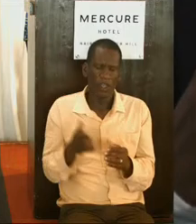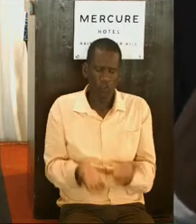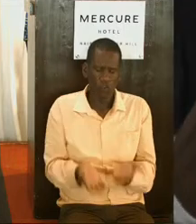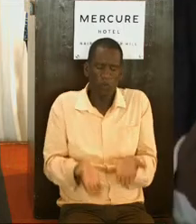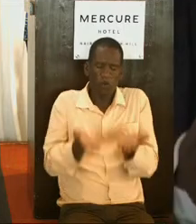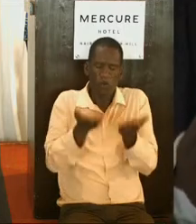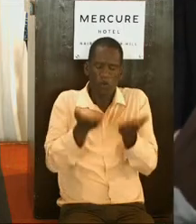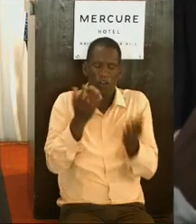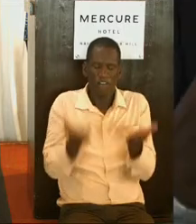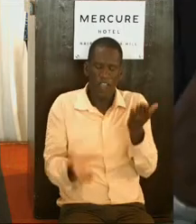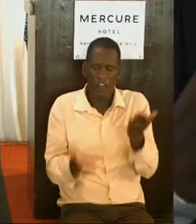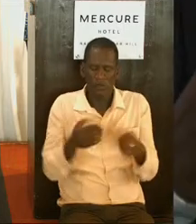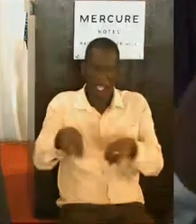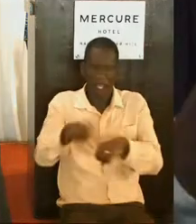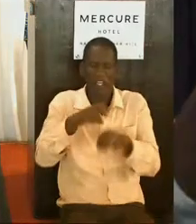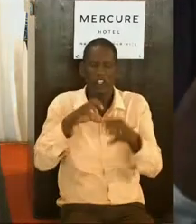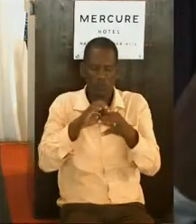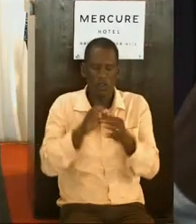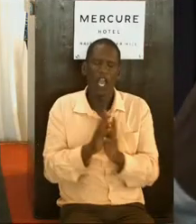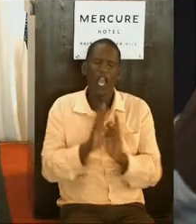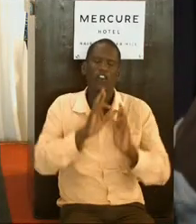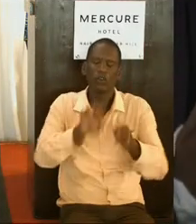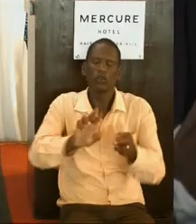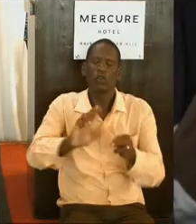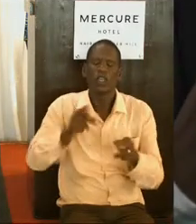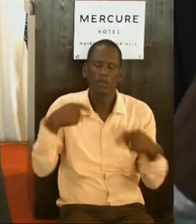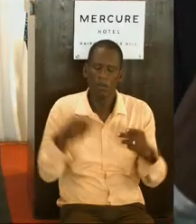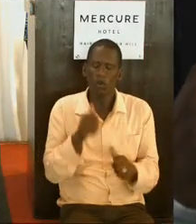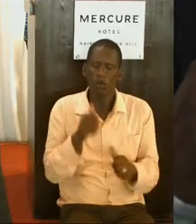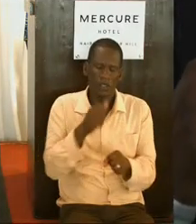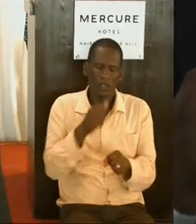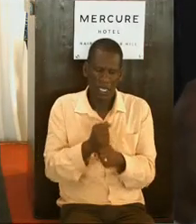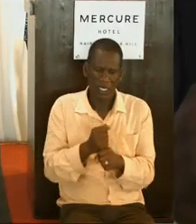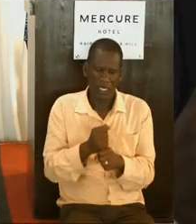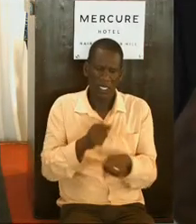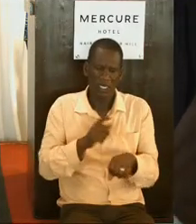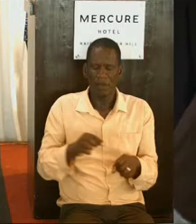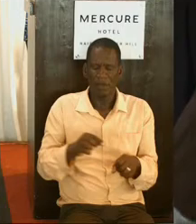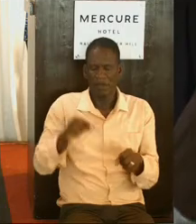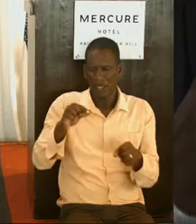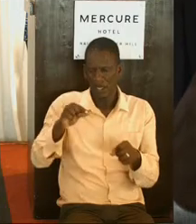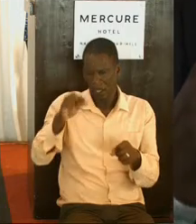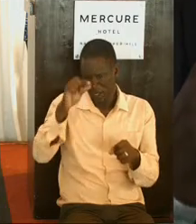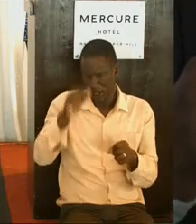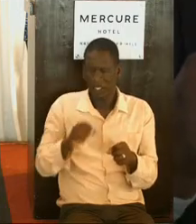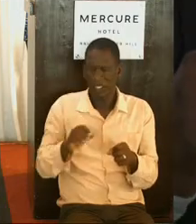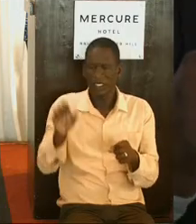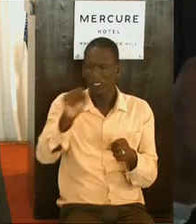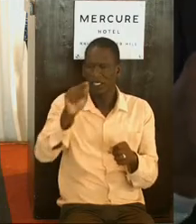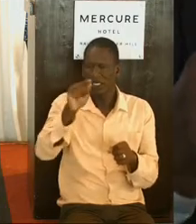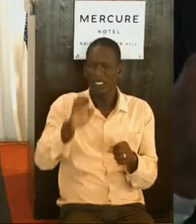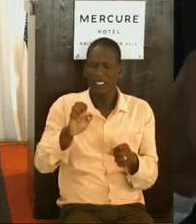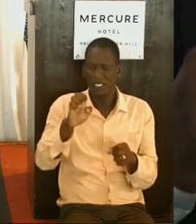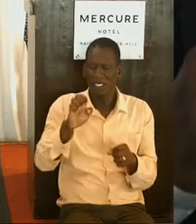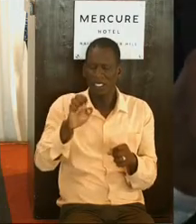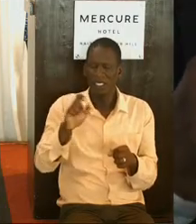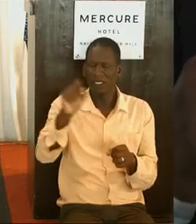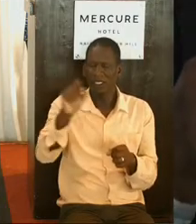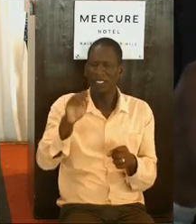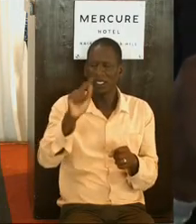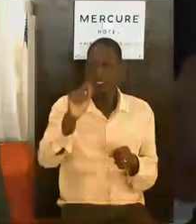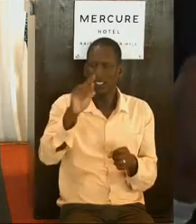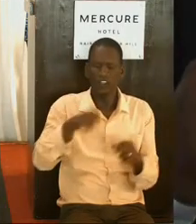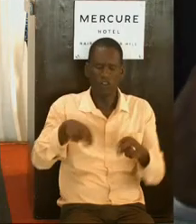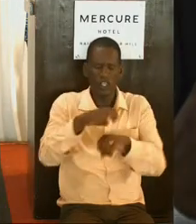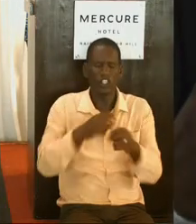promote these values and report to Kenyans which he does during the state of the nation address so that is as